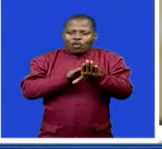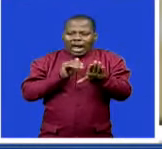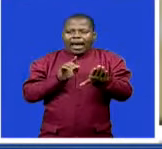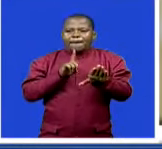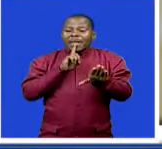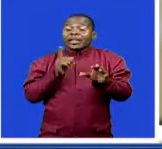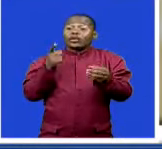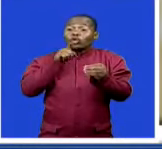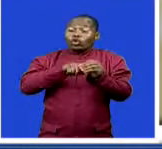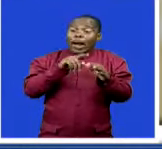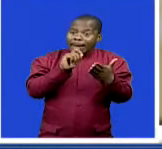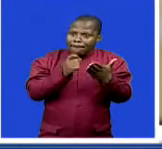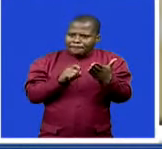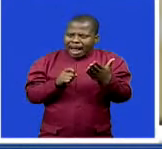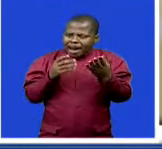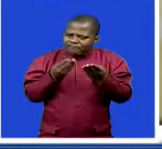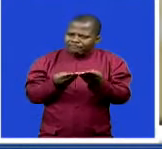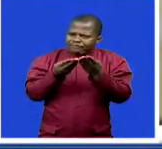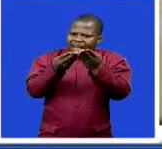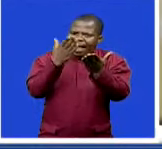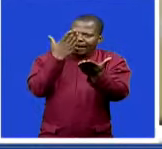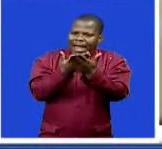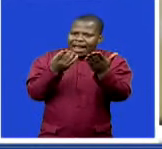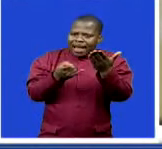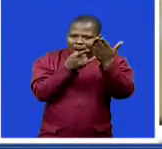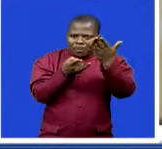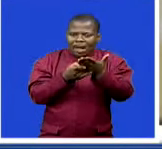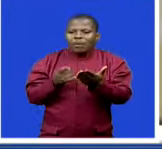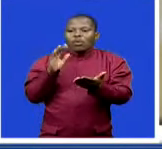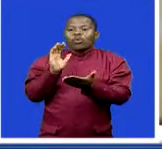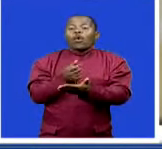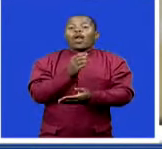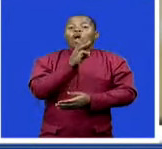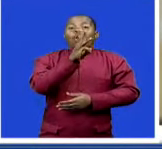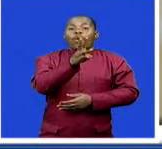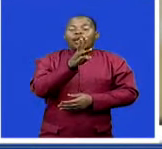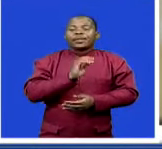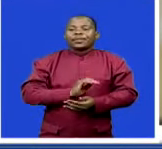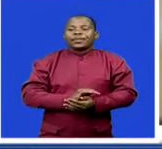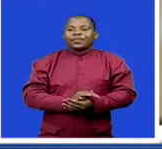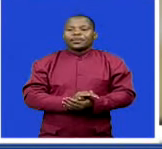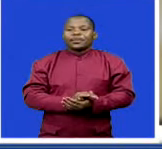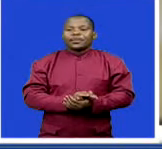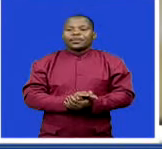sector people are complaining of their market wares that were taken away.